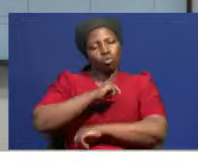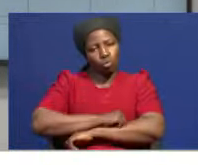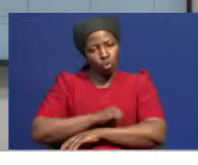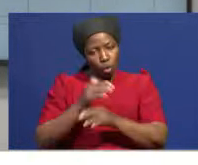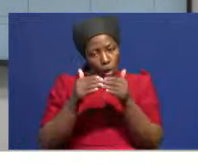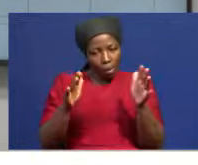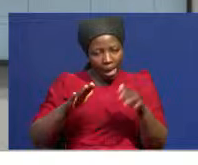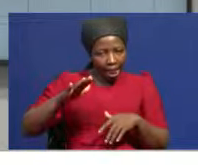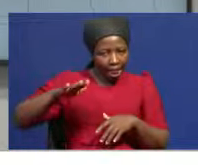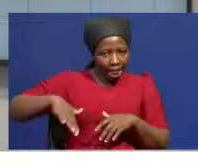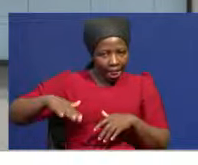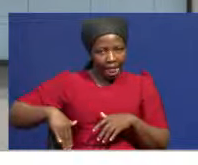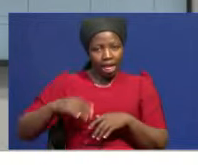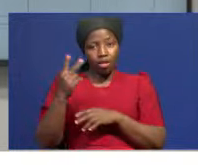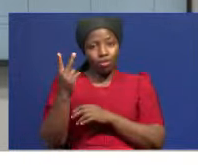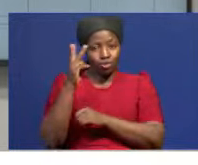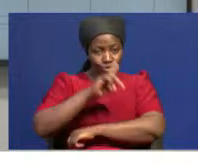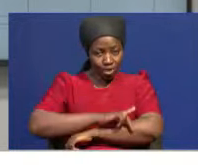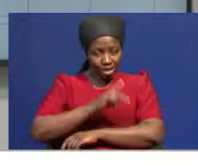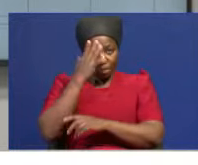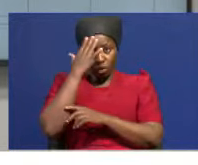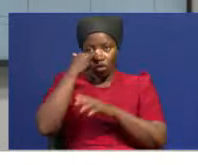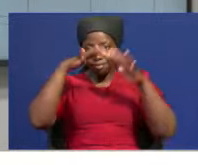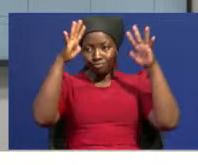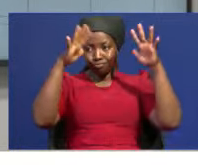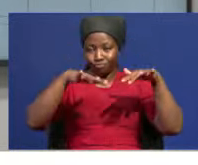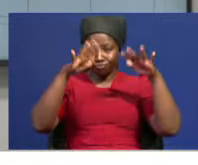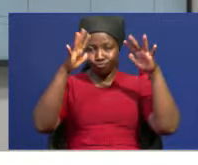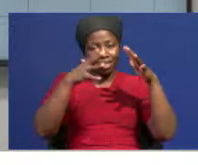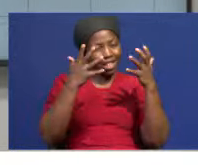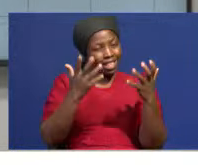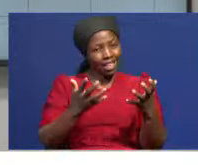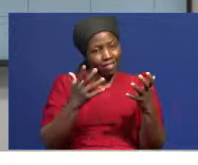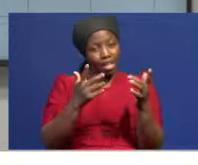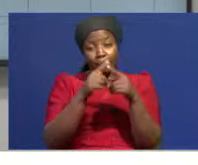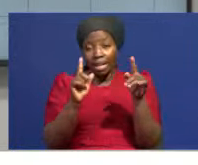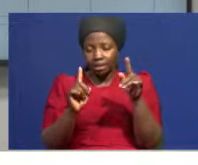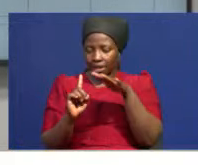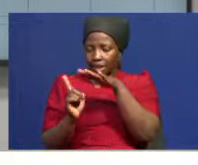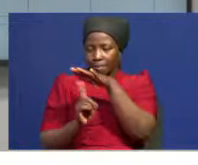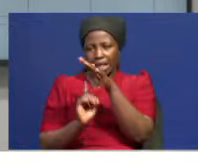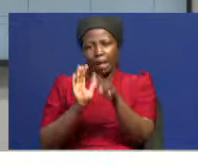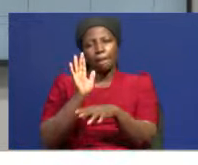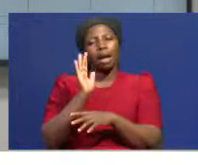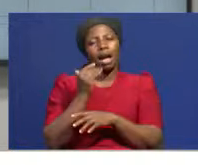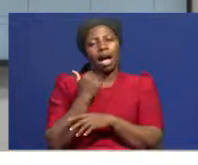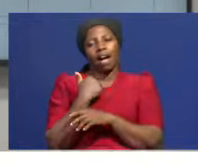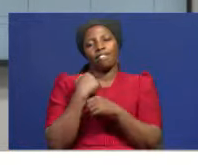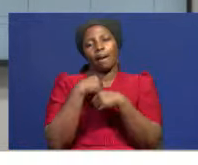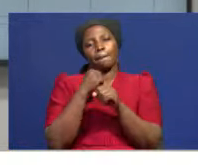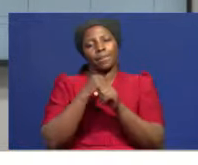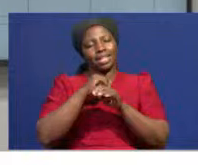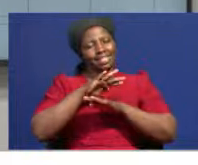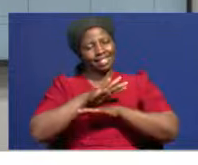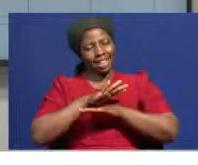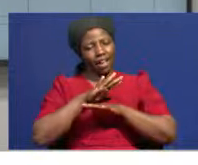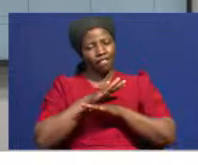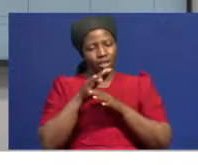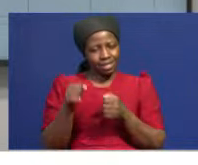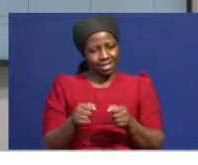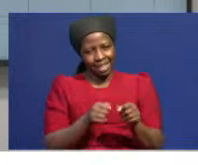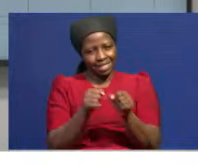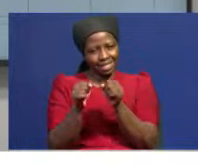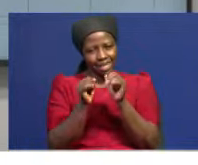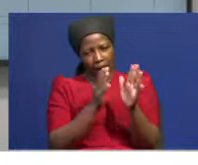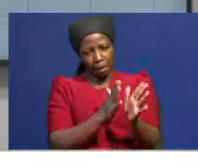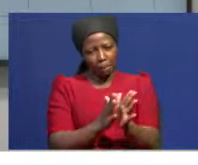downpour that resulted to floods, the ministry has established adequate strategies to make up for the lost time. Schools